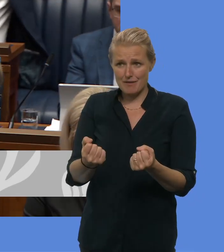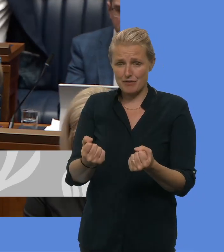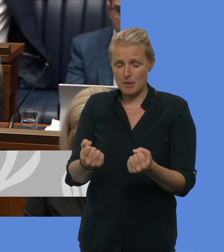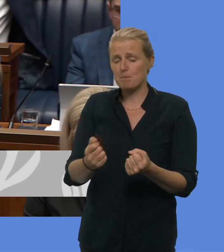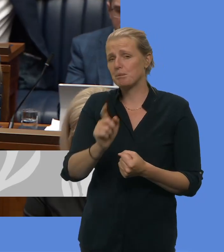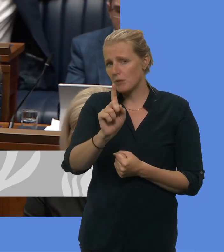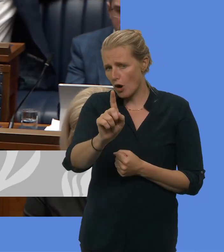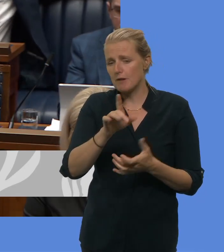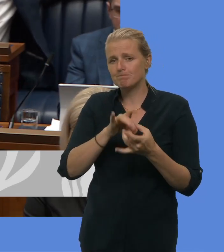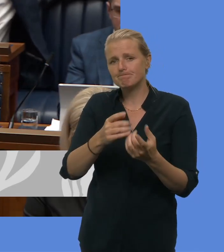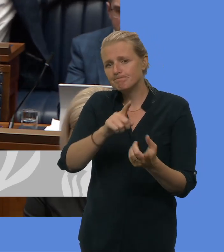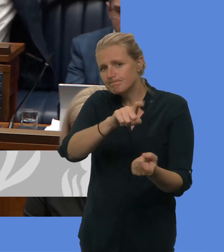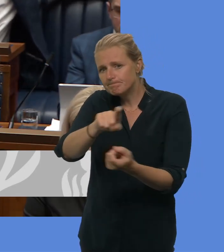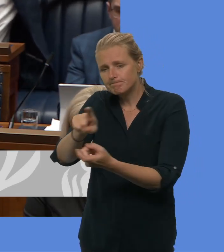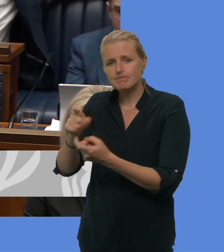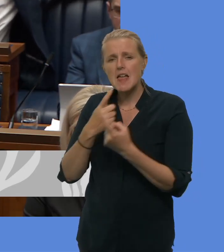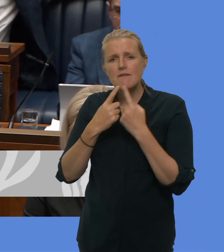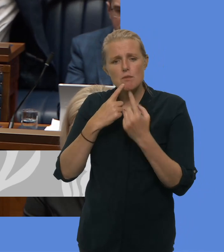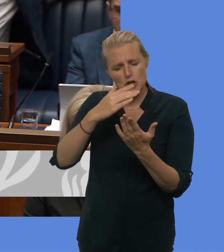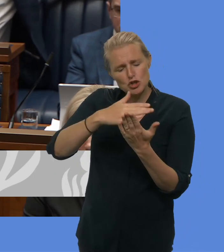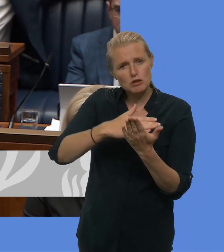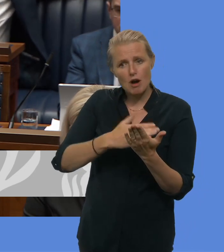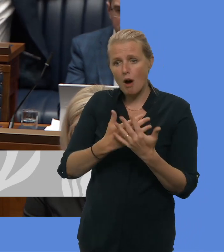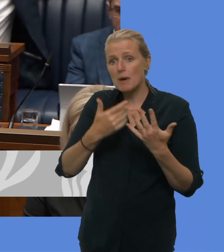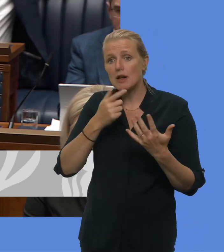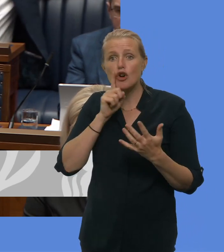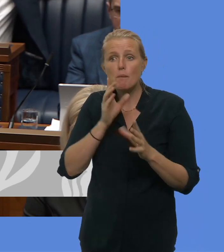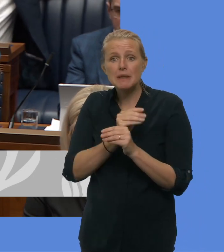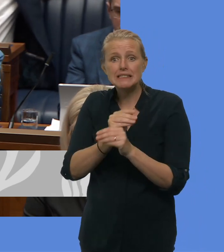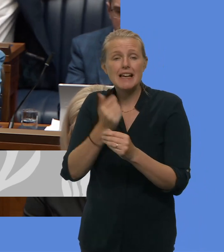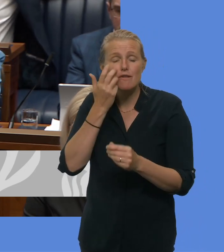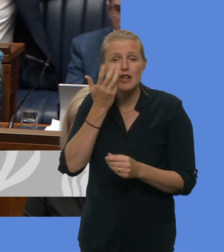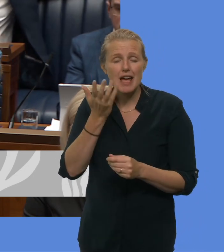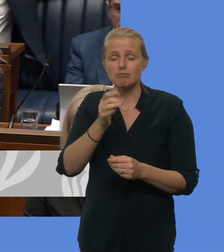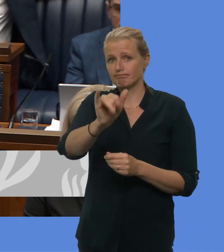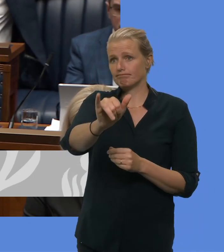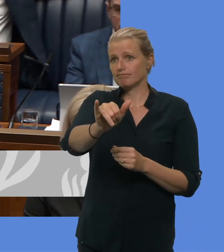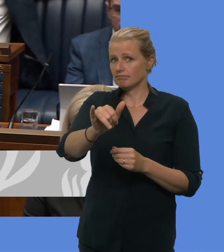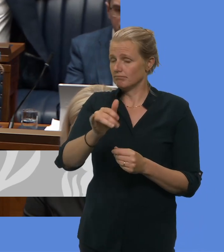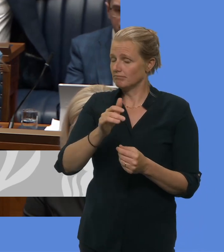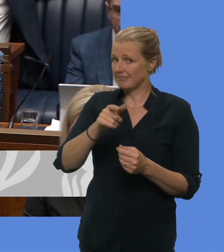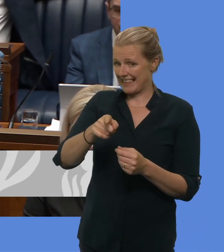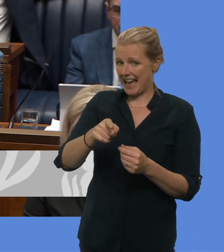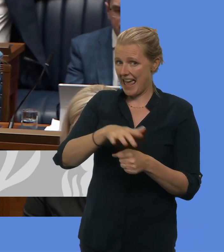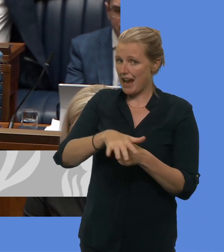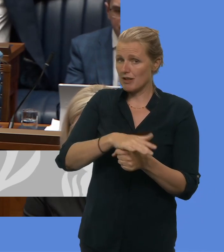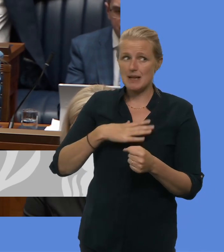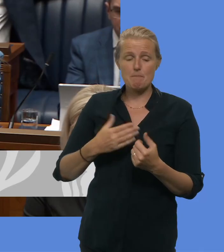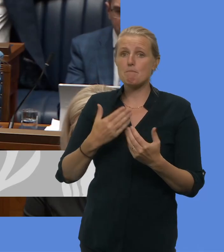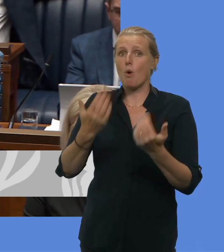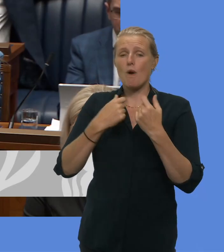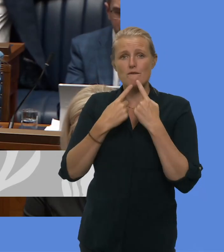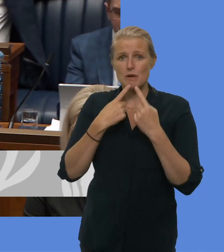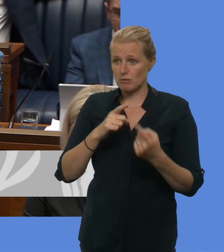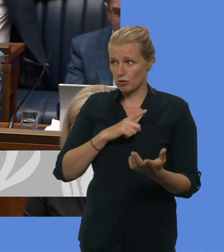to collecting data and information in respect of this, yes, it's an area that I think we need more information on. I don't believe that we